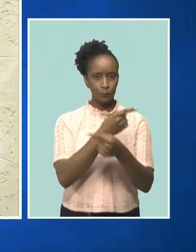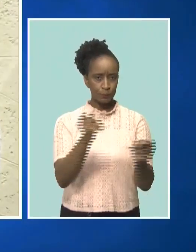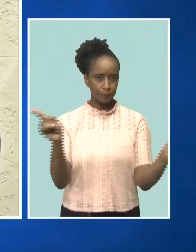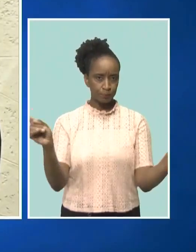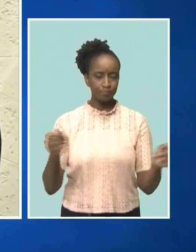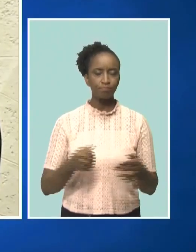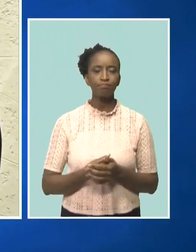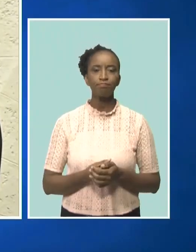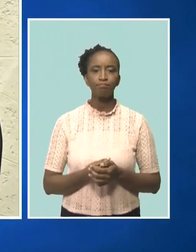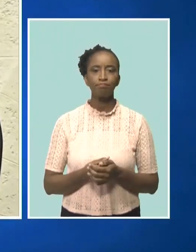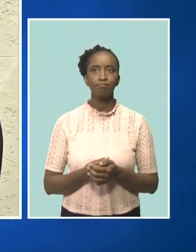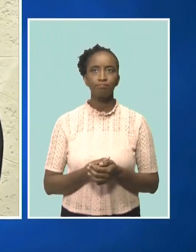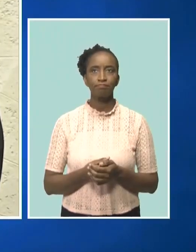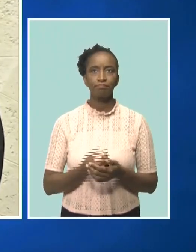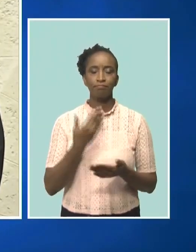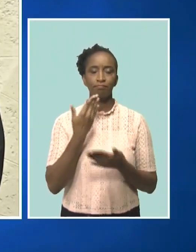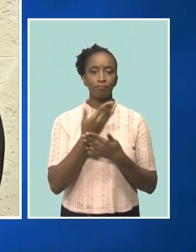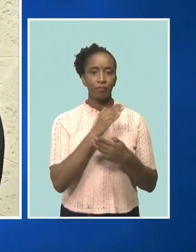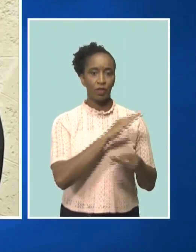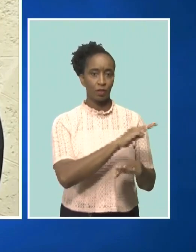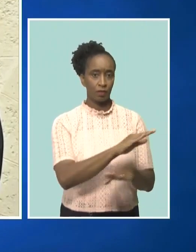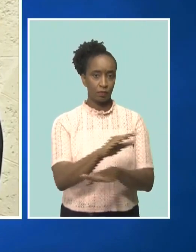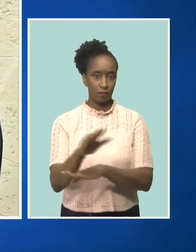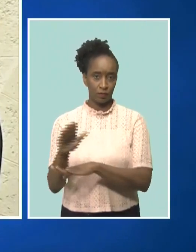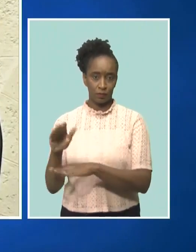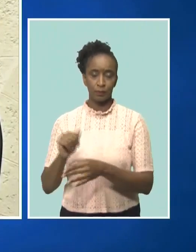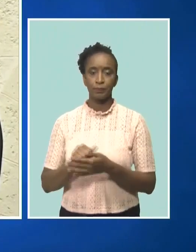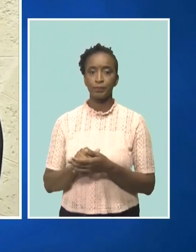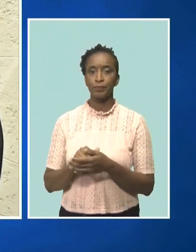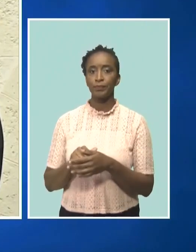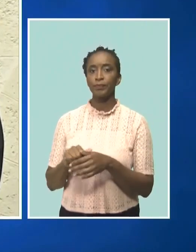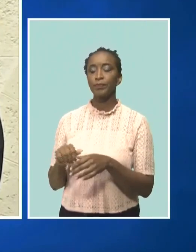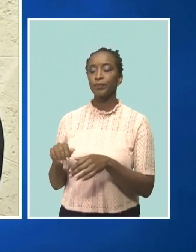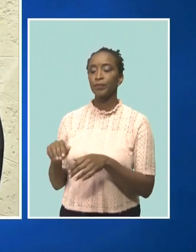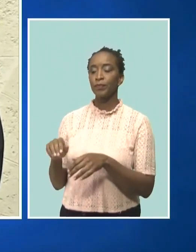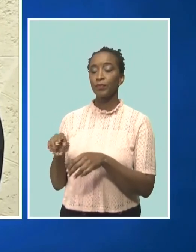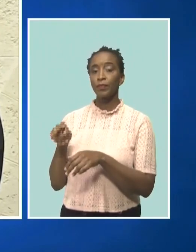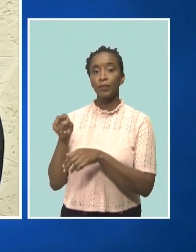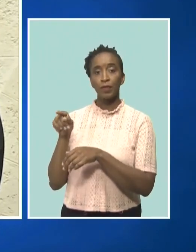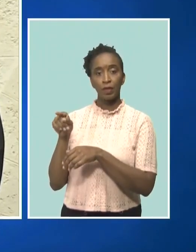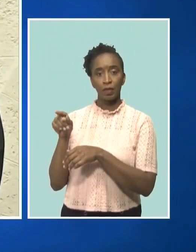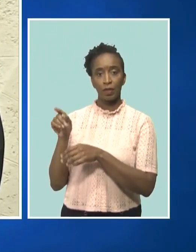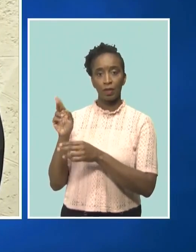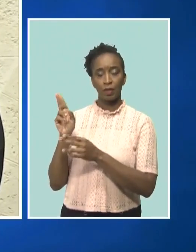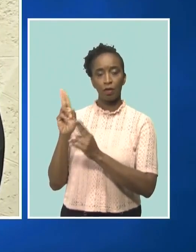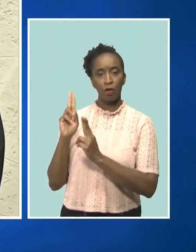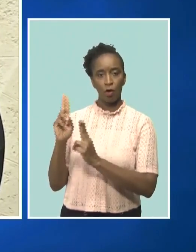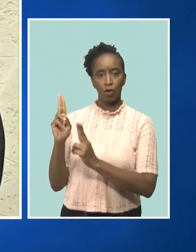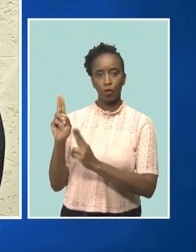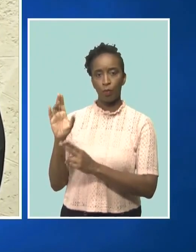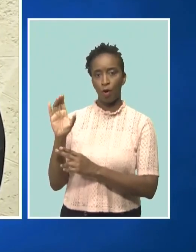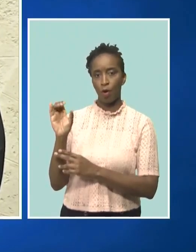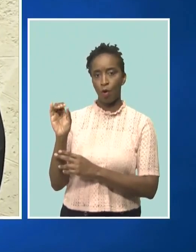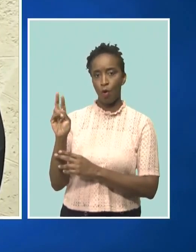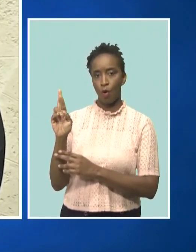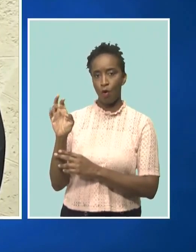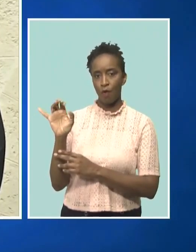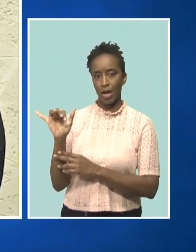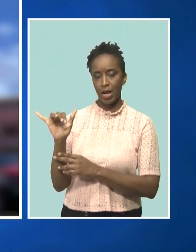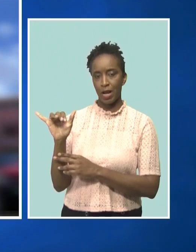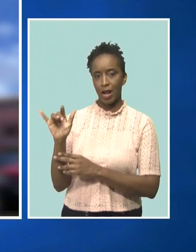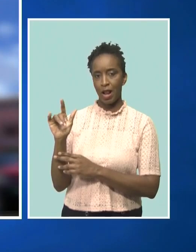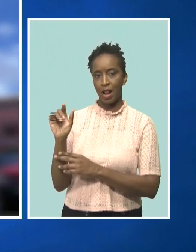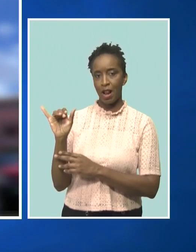Good afternoon, Barbadians. Earlier today, I received a letter from the Honourable Corey Lane asking to be relieved of his ministerial